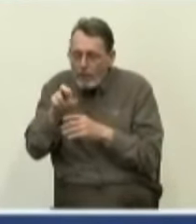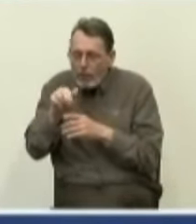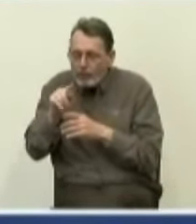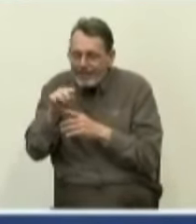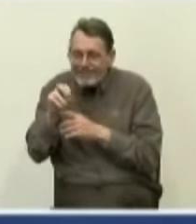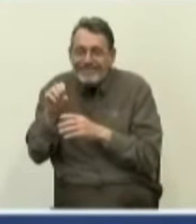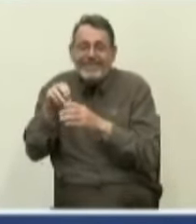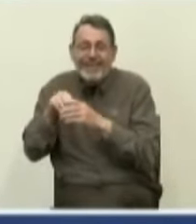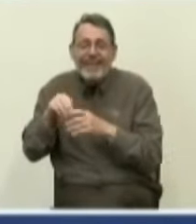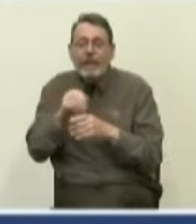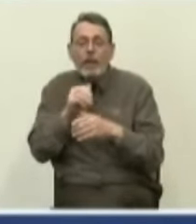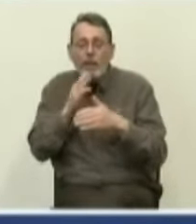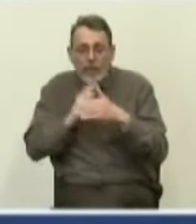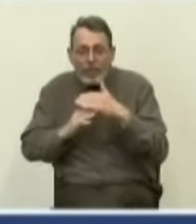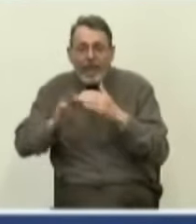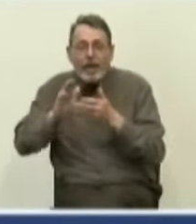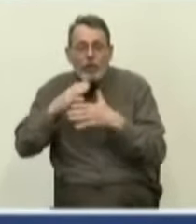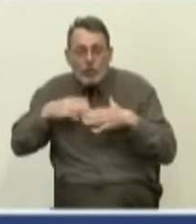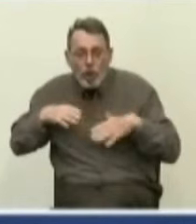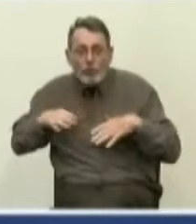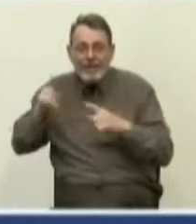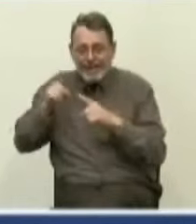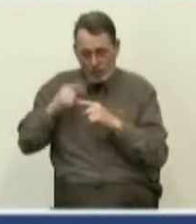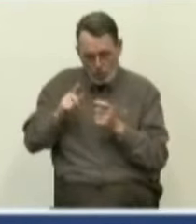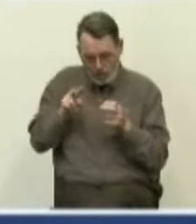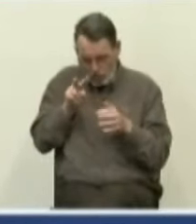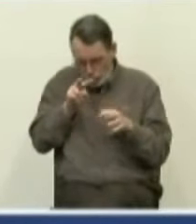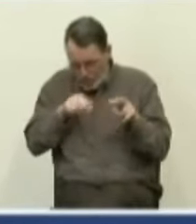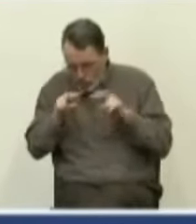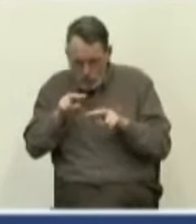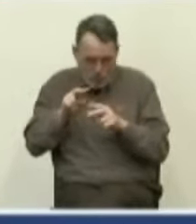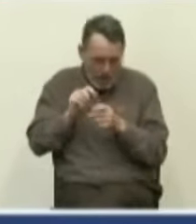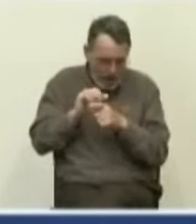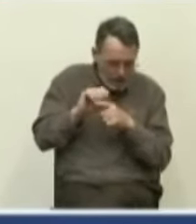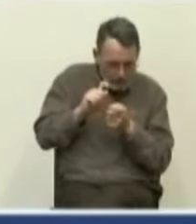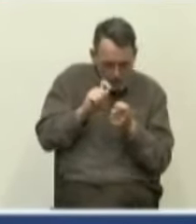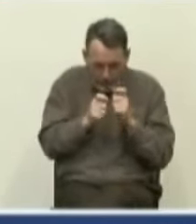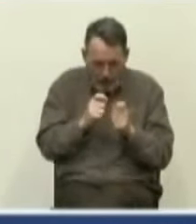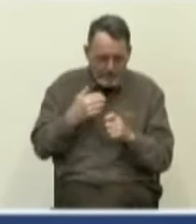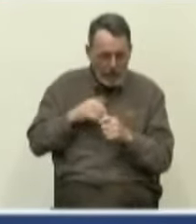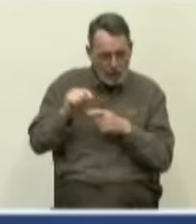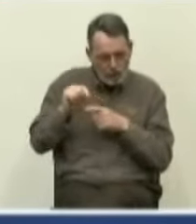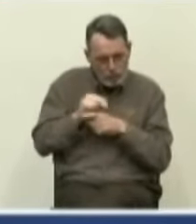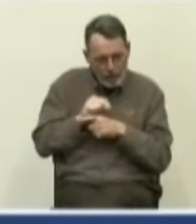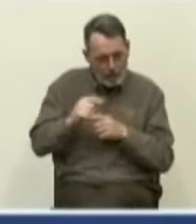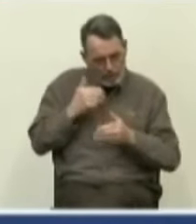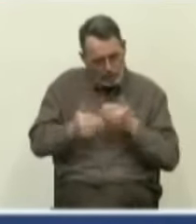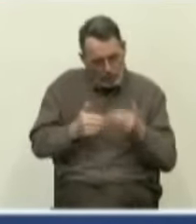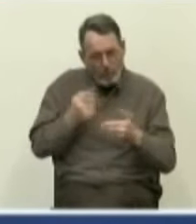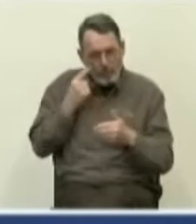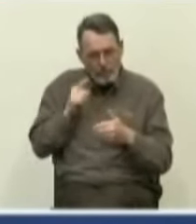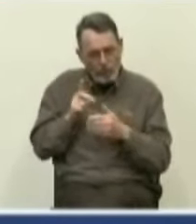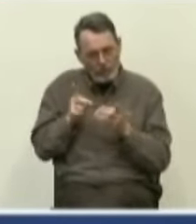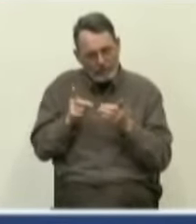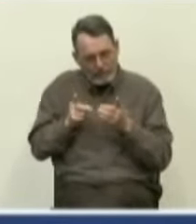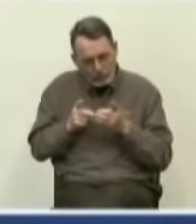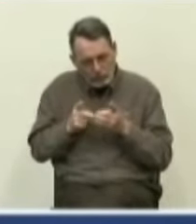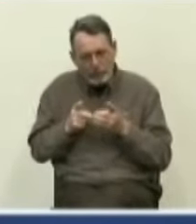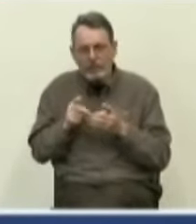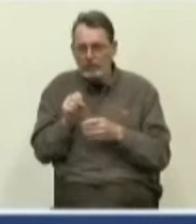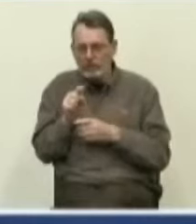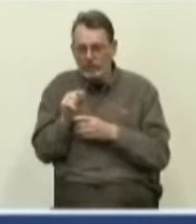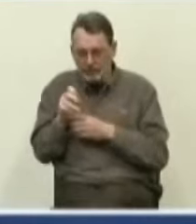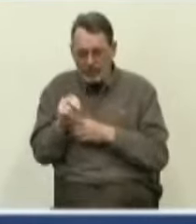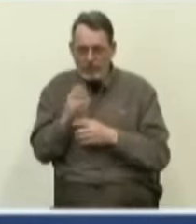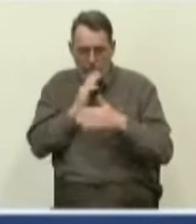review and revise where necessary our training policies and protocols regarding district station plainclothes